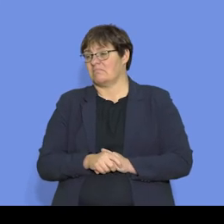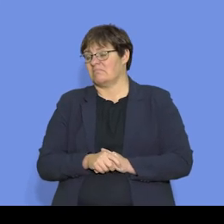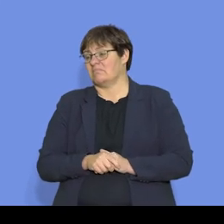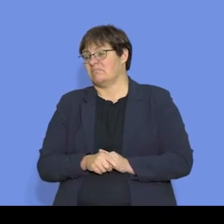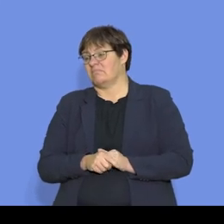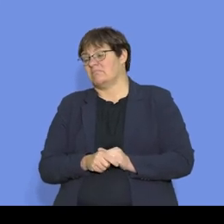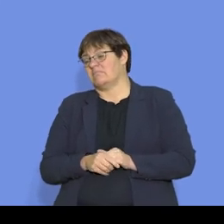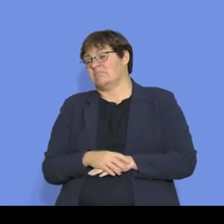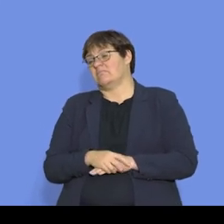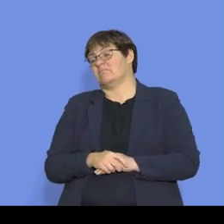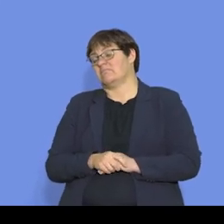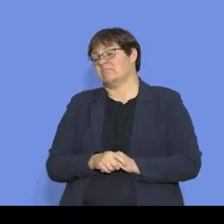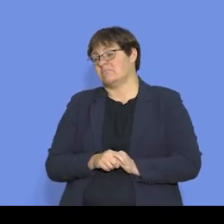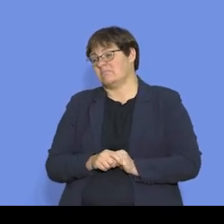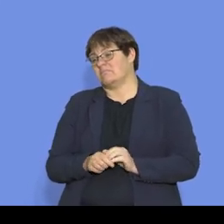Did I not skip?